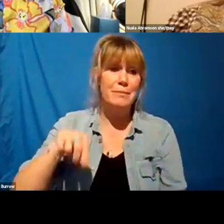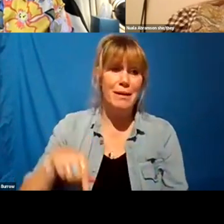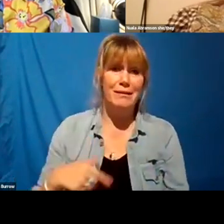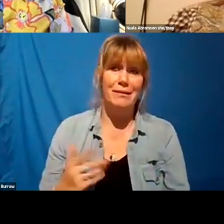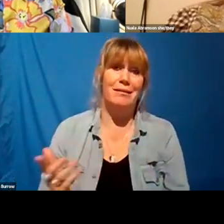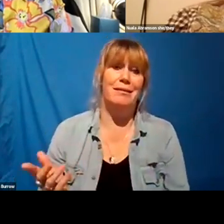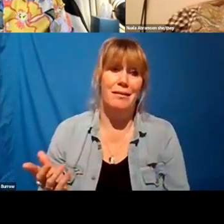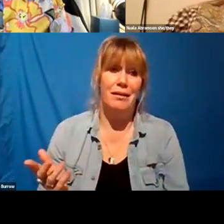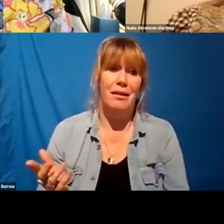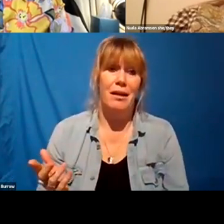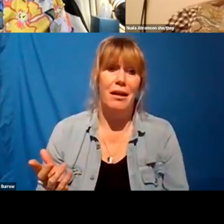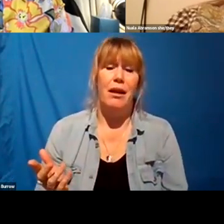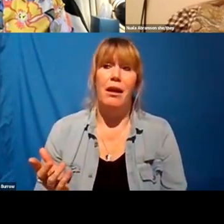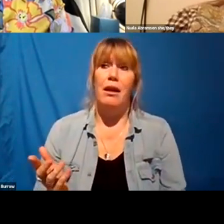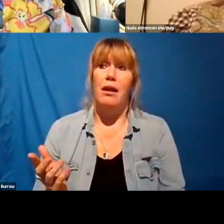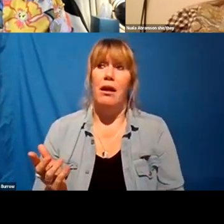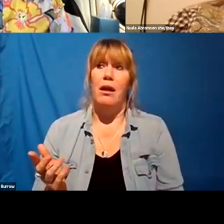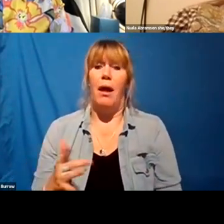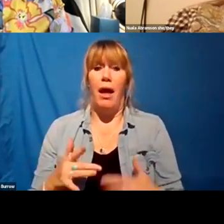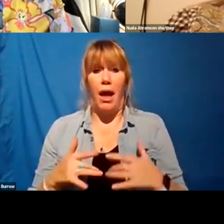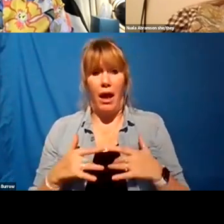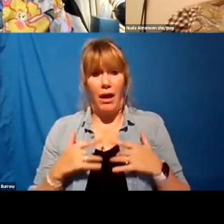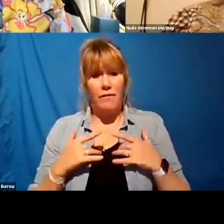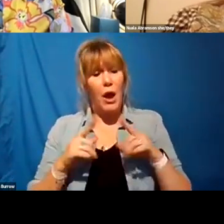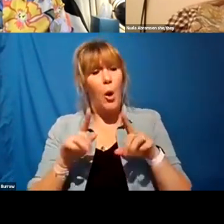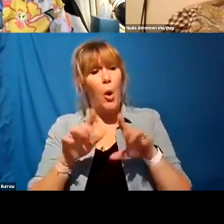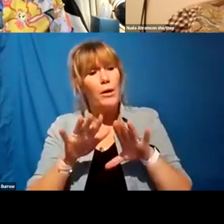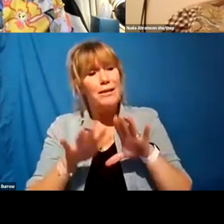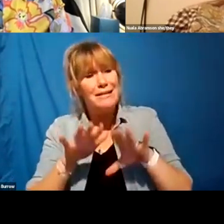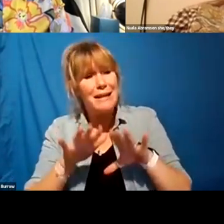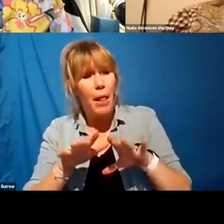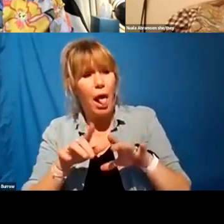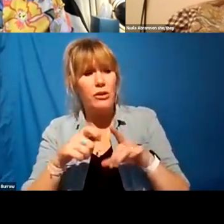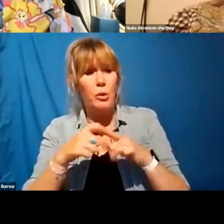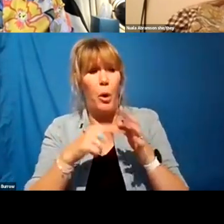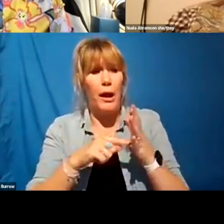I think it's also about domesticity. You know, like Kate was saying, that